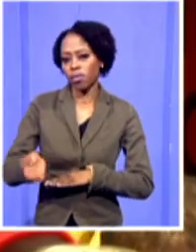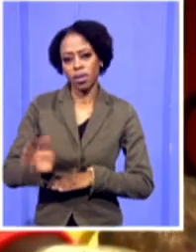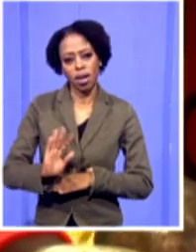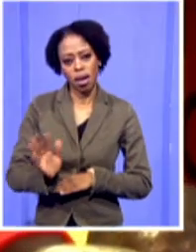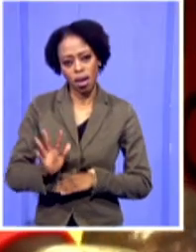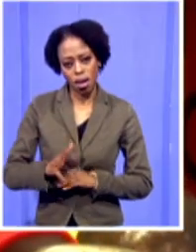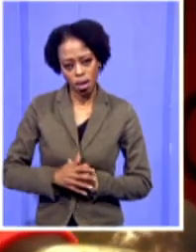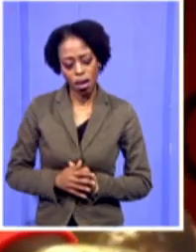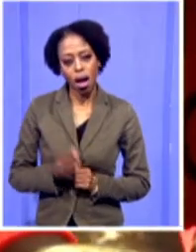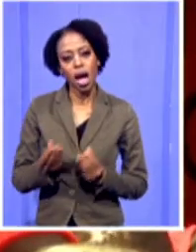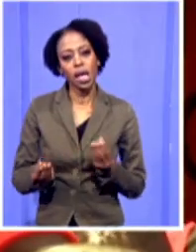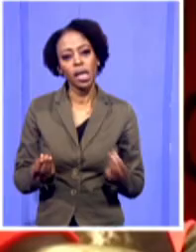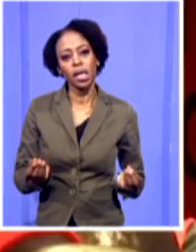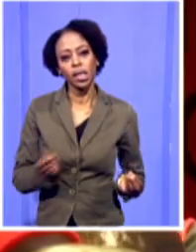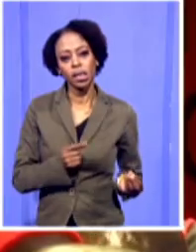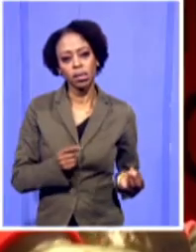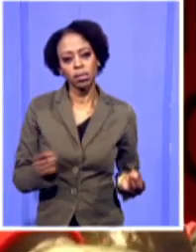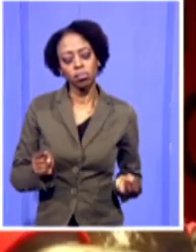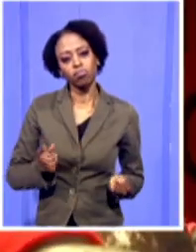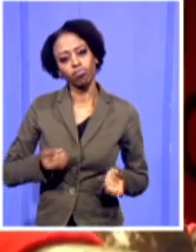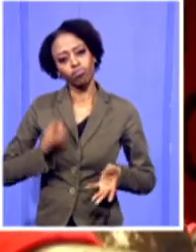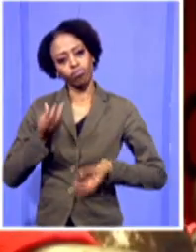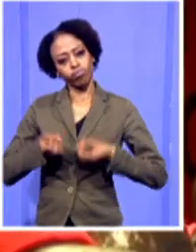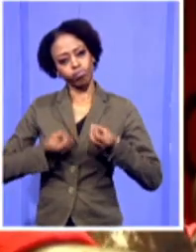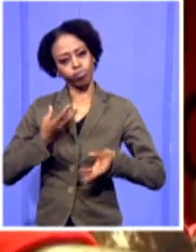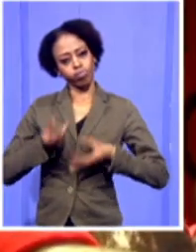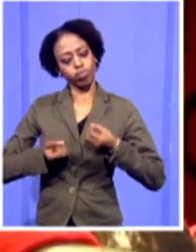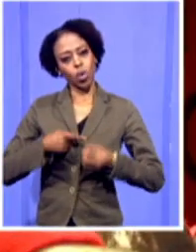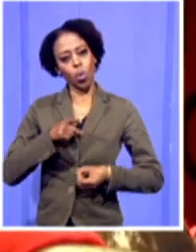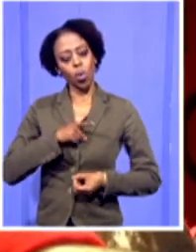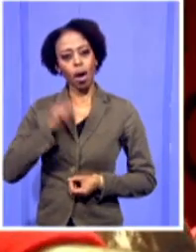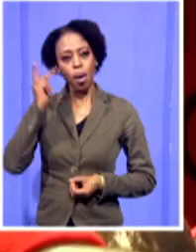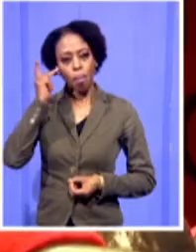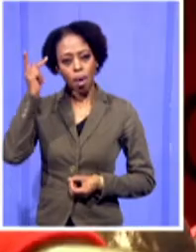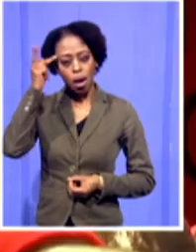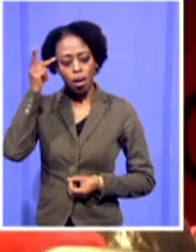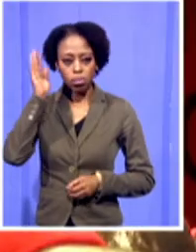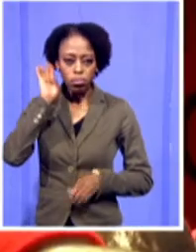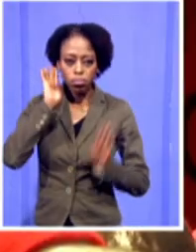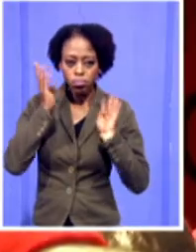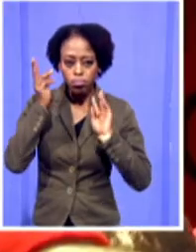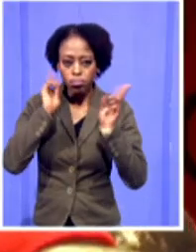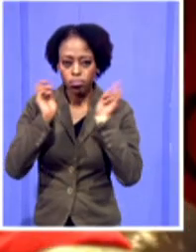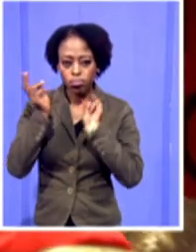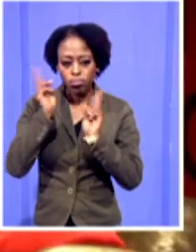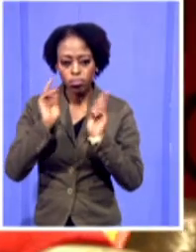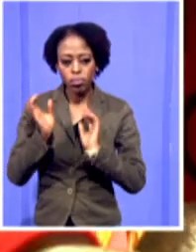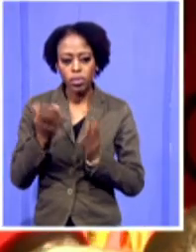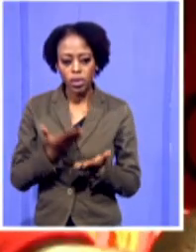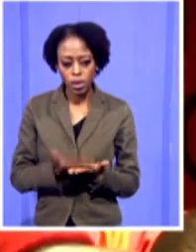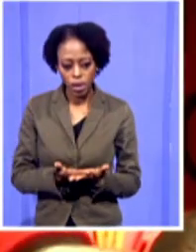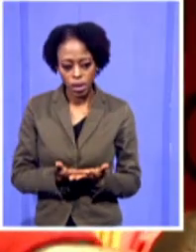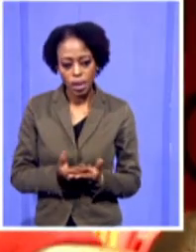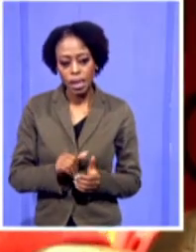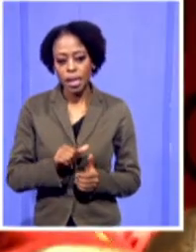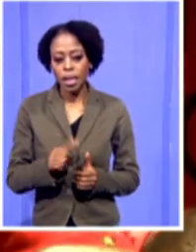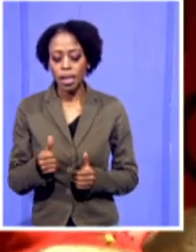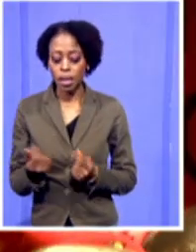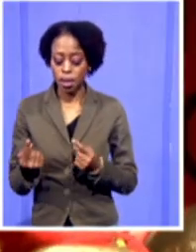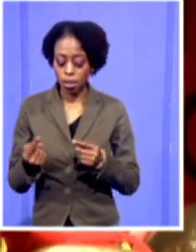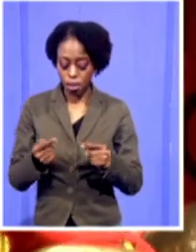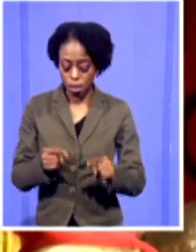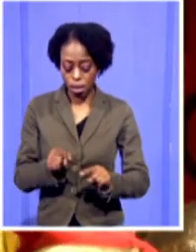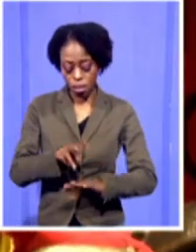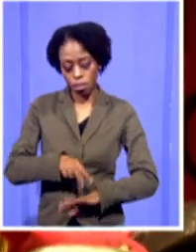the kids, let's speak so that our parents listen. And when the parents now come to the